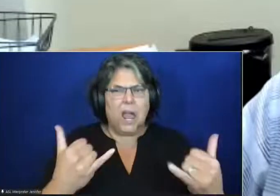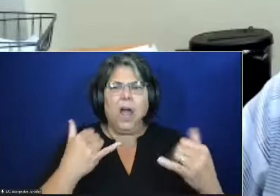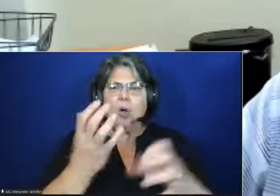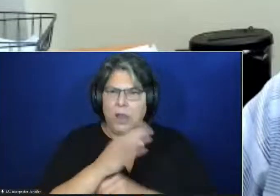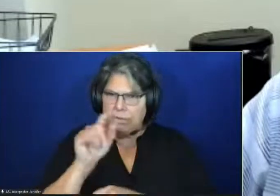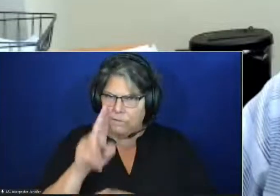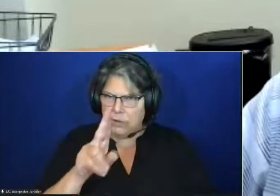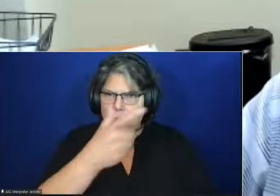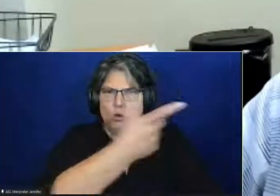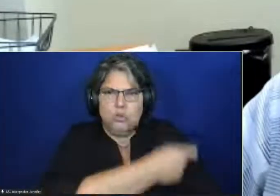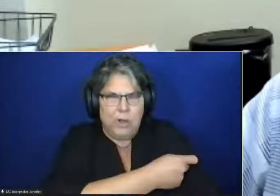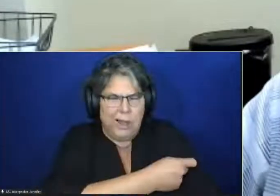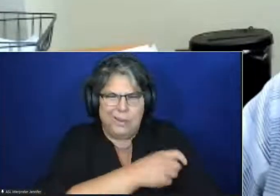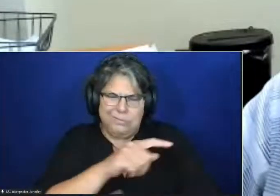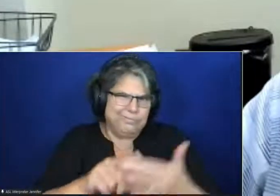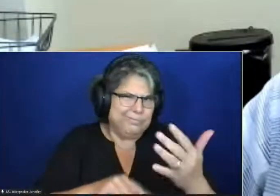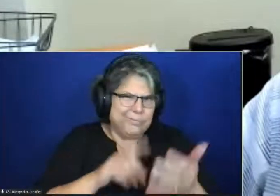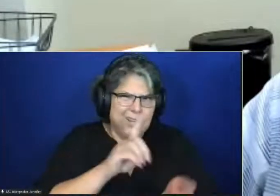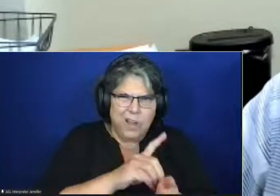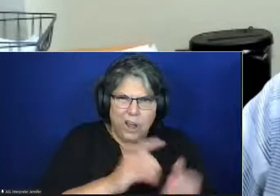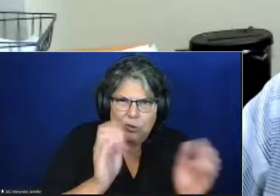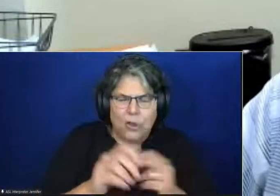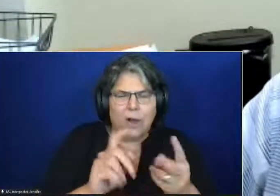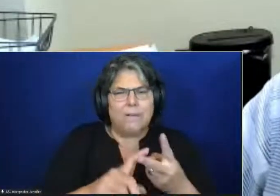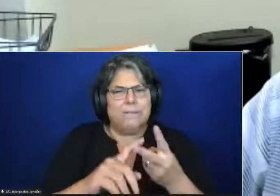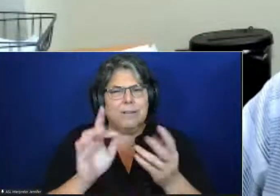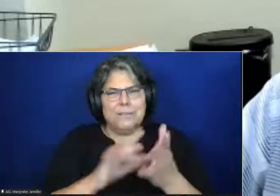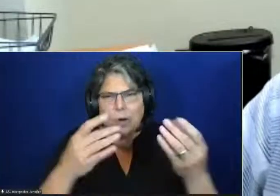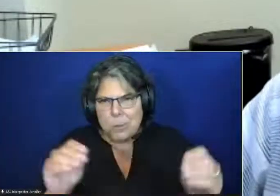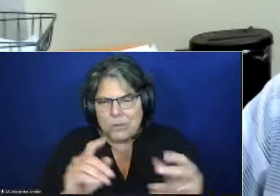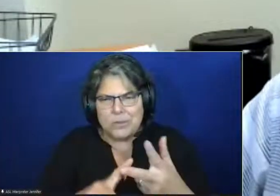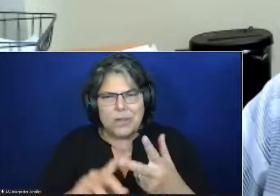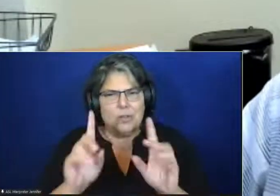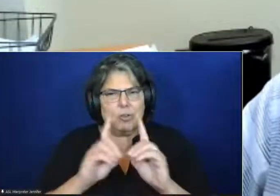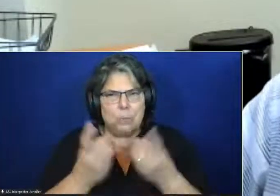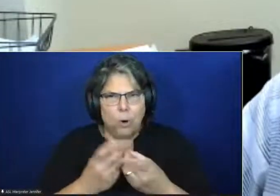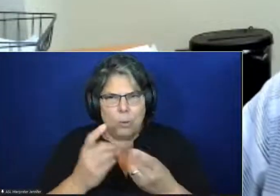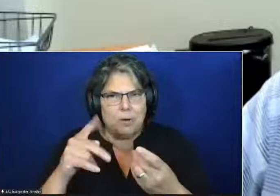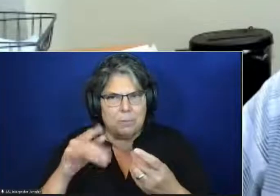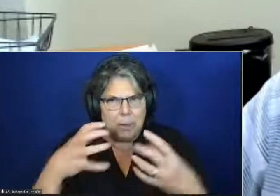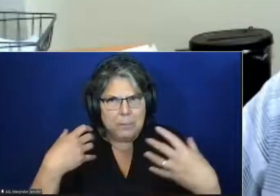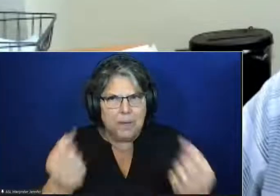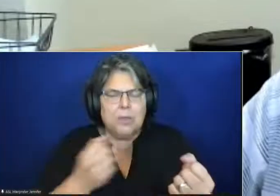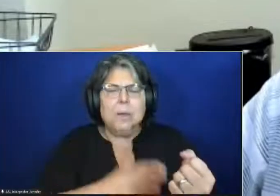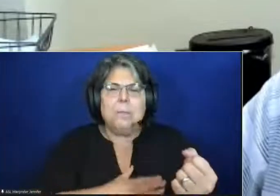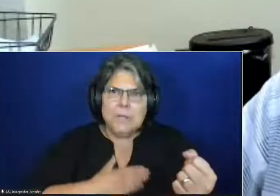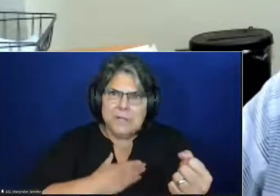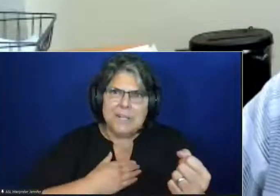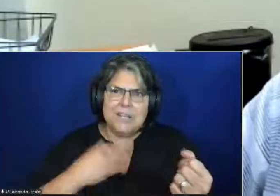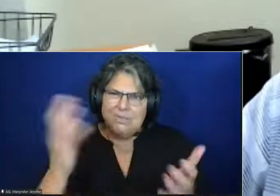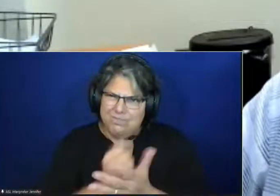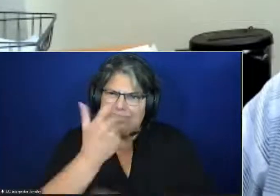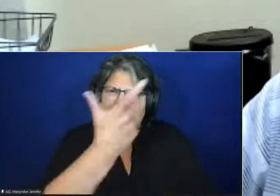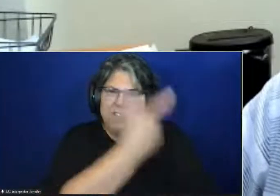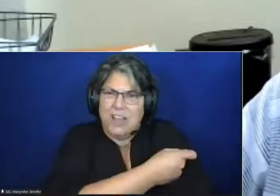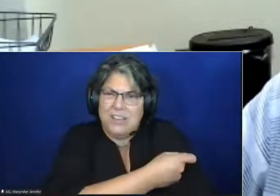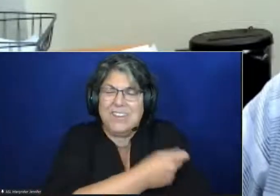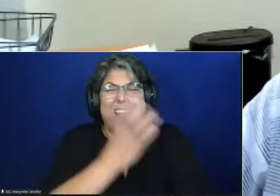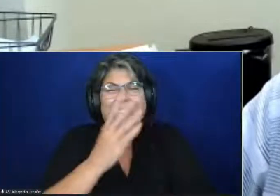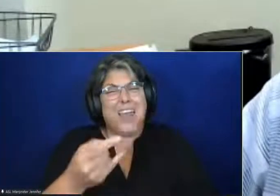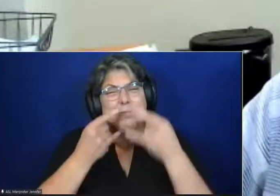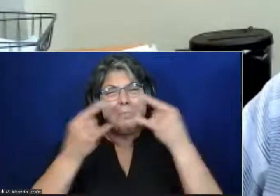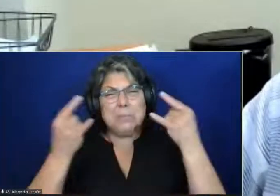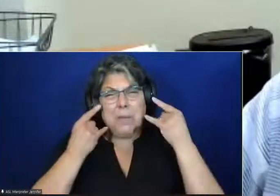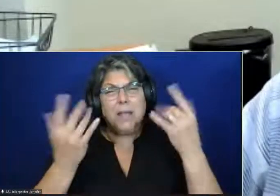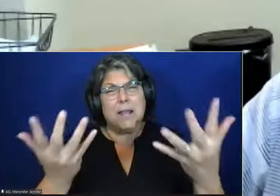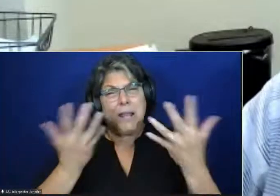providers' offices, pharmacies, and through the Department of Public Health. So please get vaccinated and keep those masks on. Protect